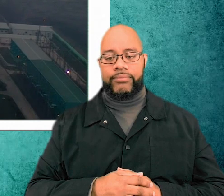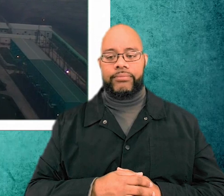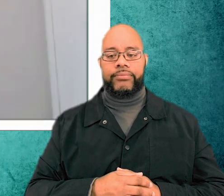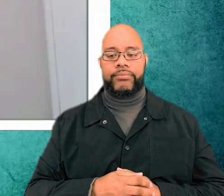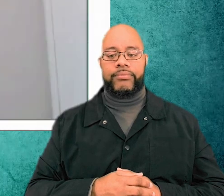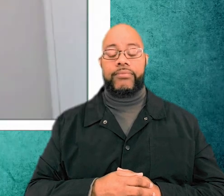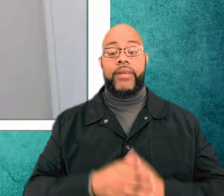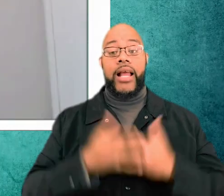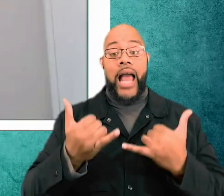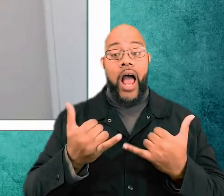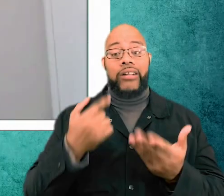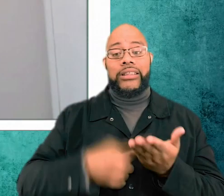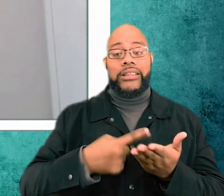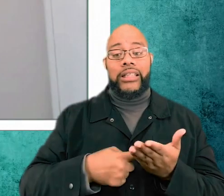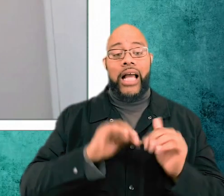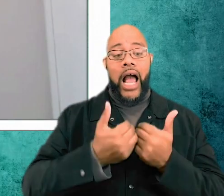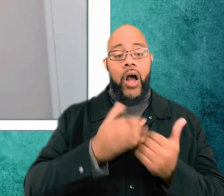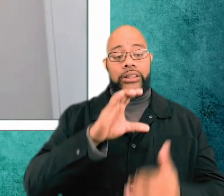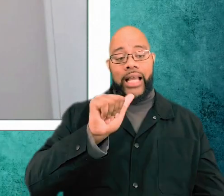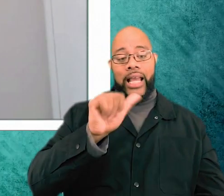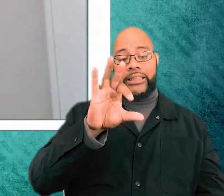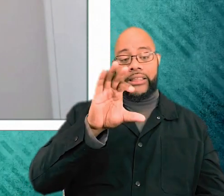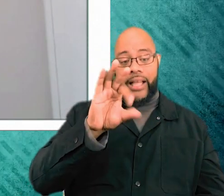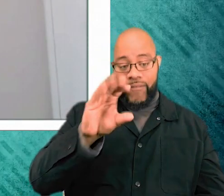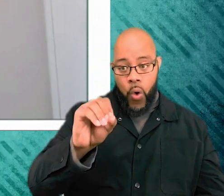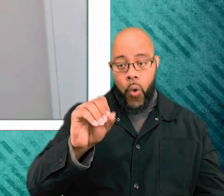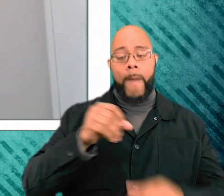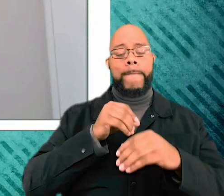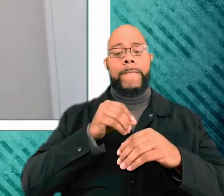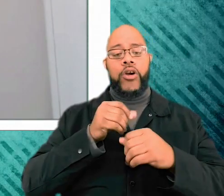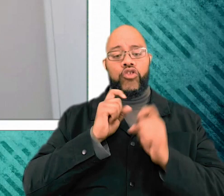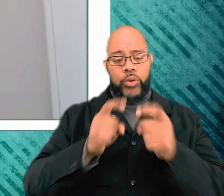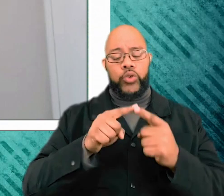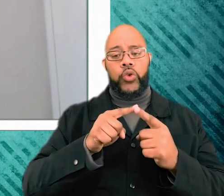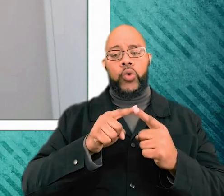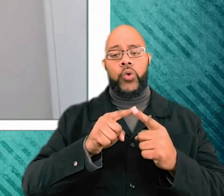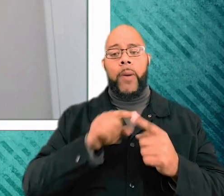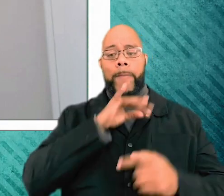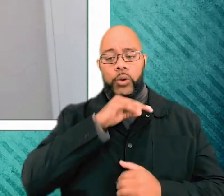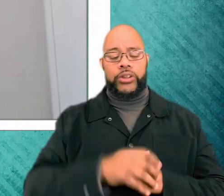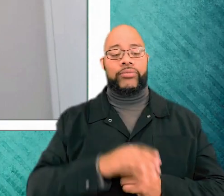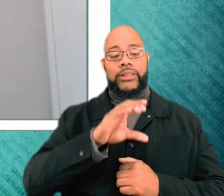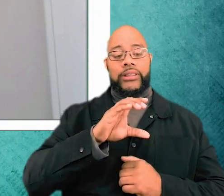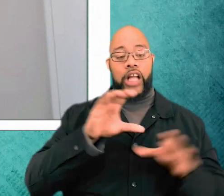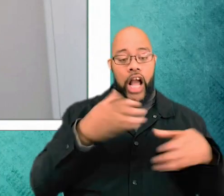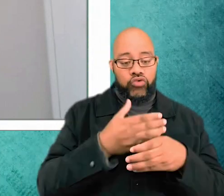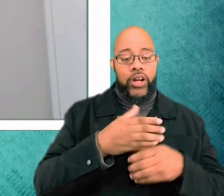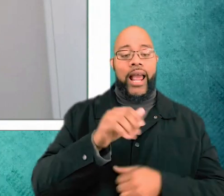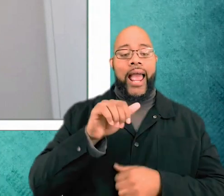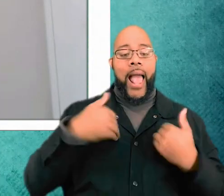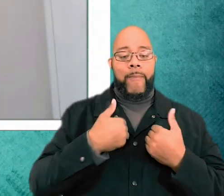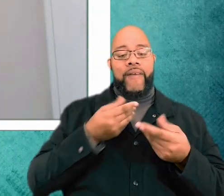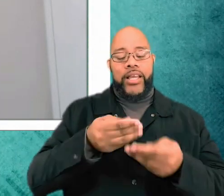So now let's talk about how do CAFOs contribute to air pollution and human health. So CAFOs, or concentrated animal